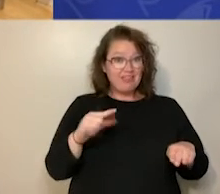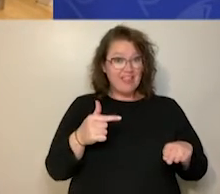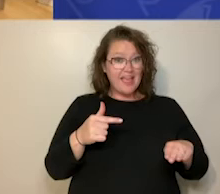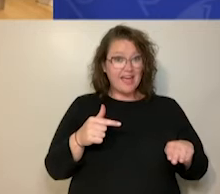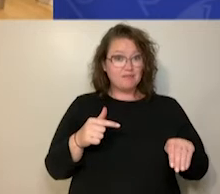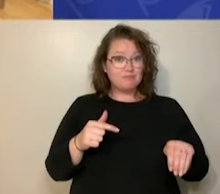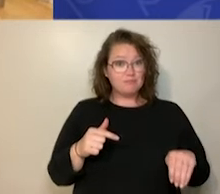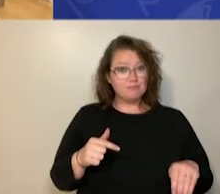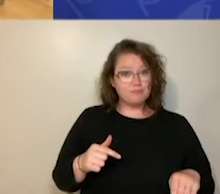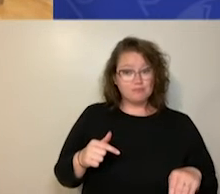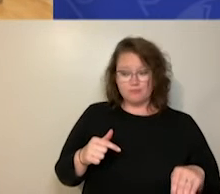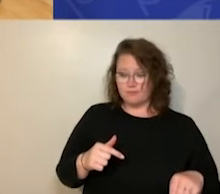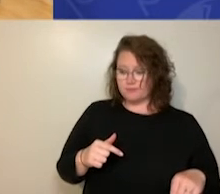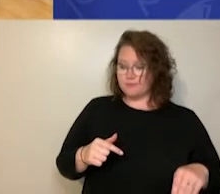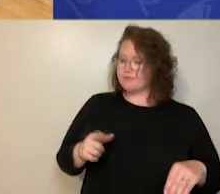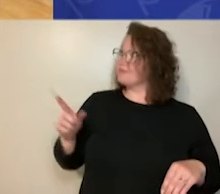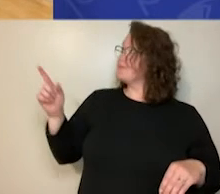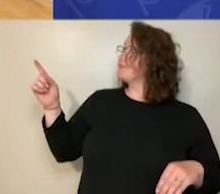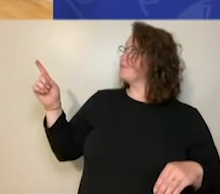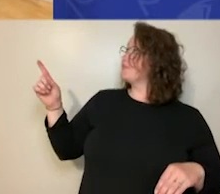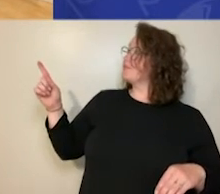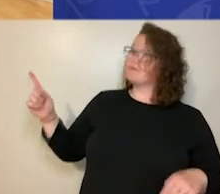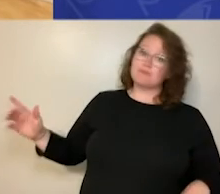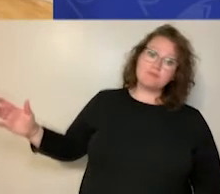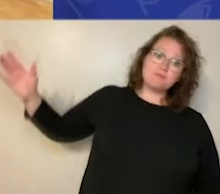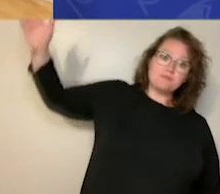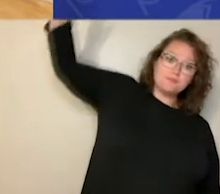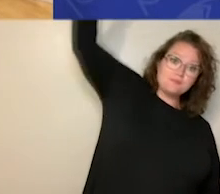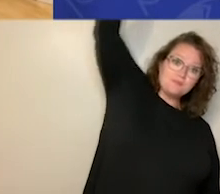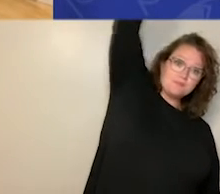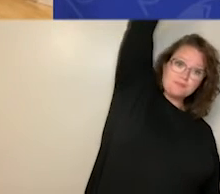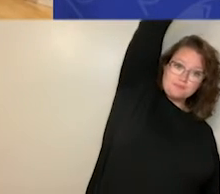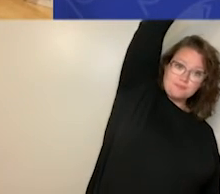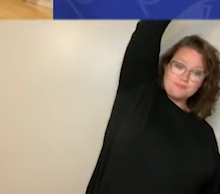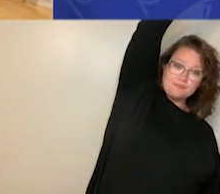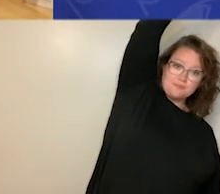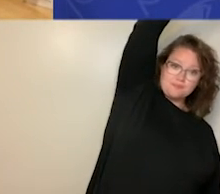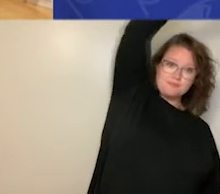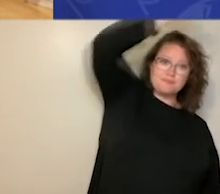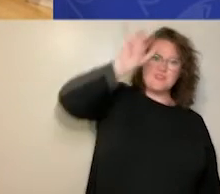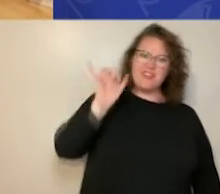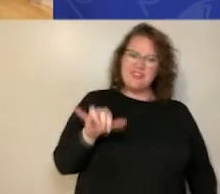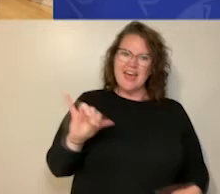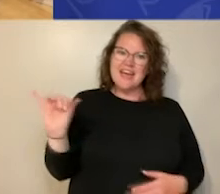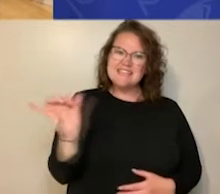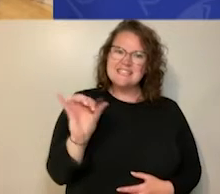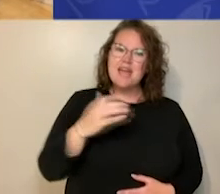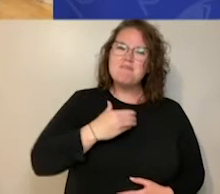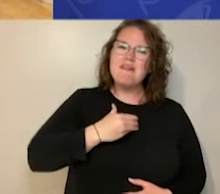arm over your head and lean to the left. And this is my giraffe neck.